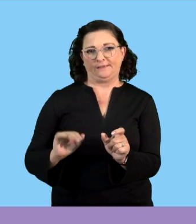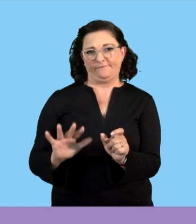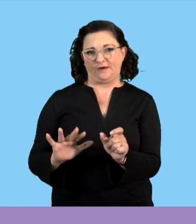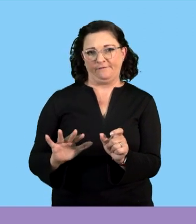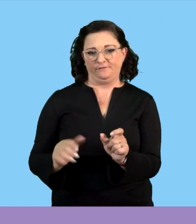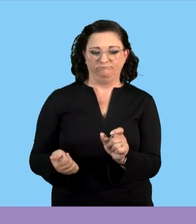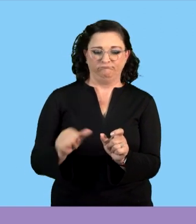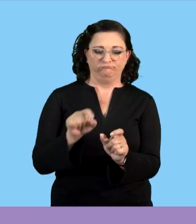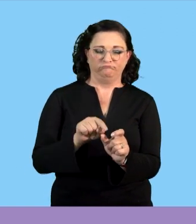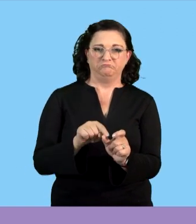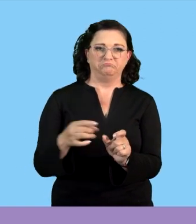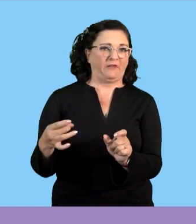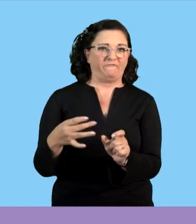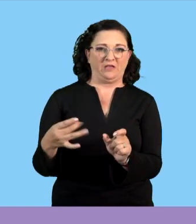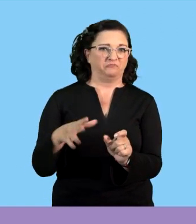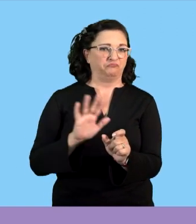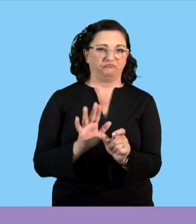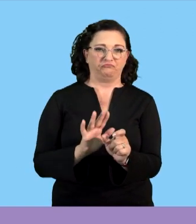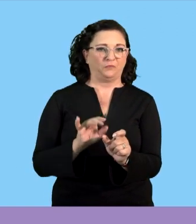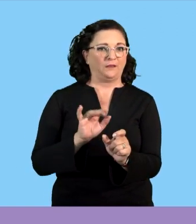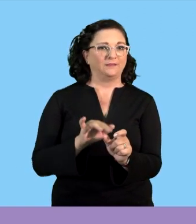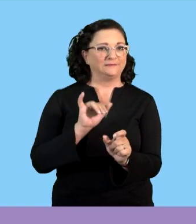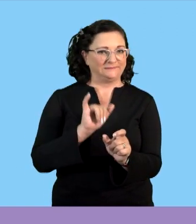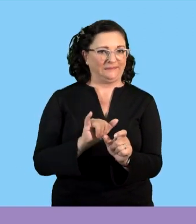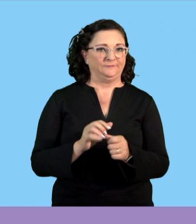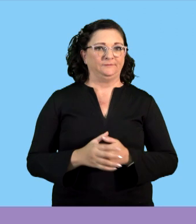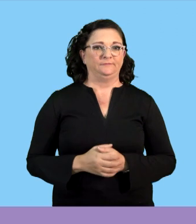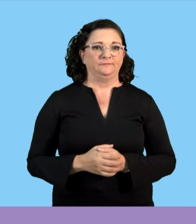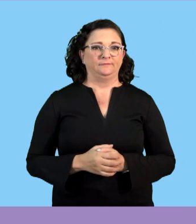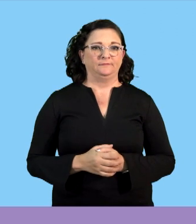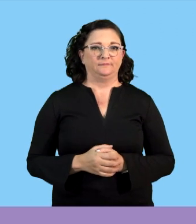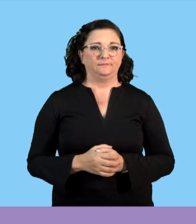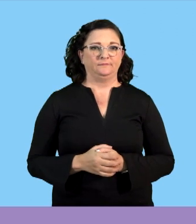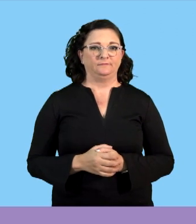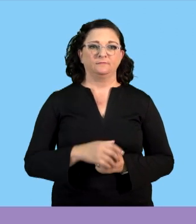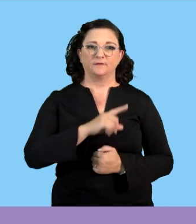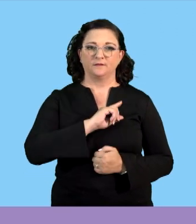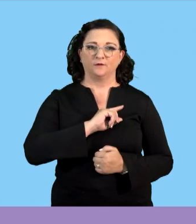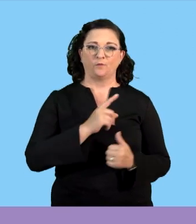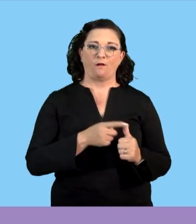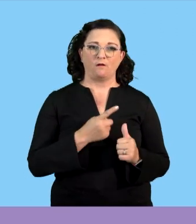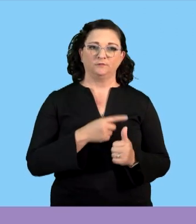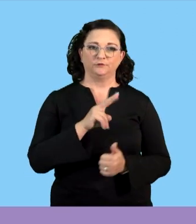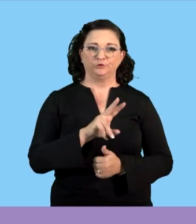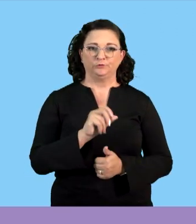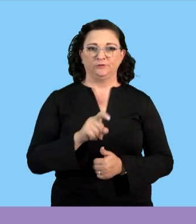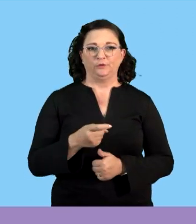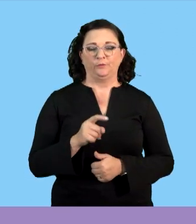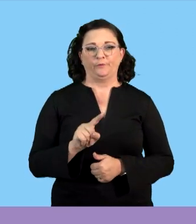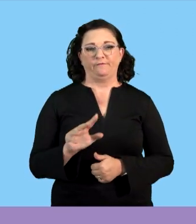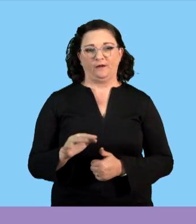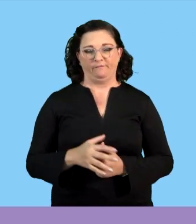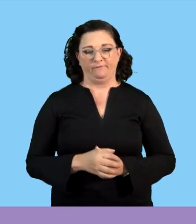it's less than 5, therefore it does not have an impact. We don't round off, we leave this. This would be equals to